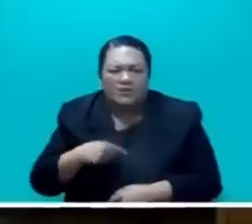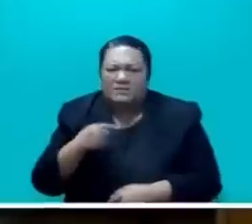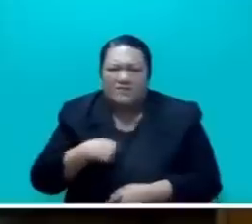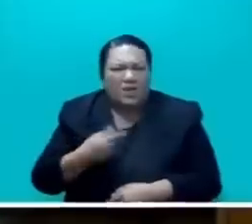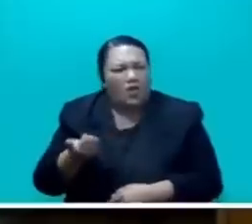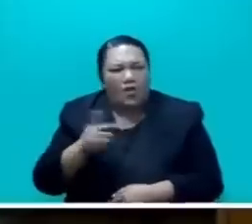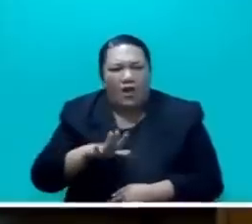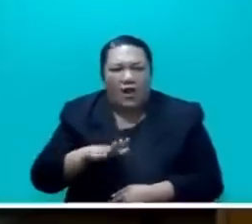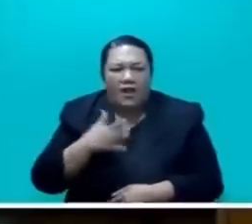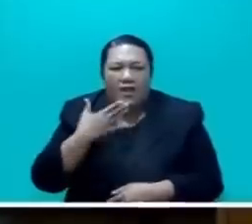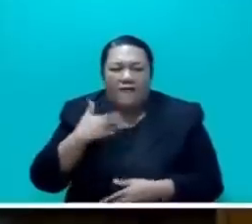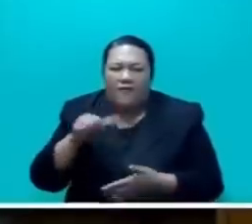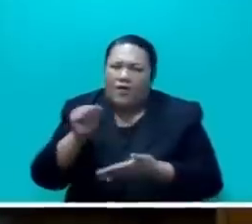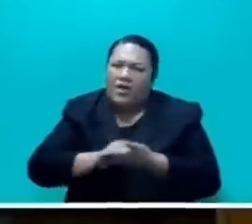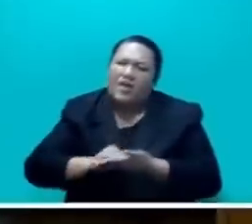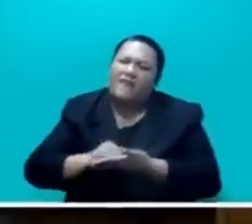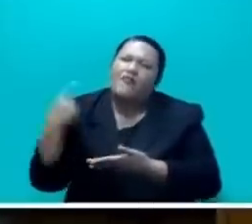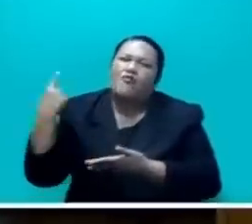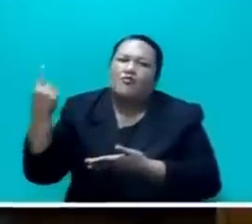Many times.